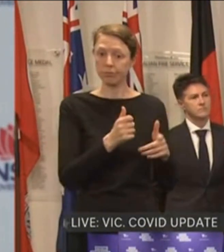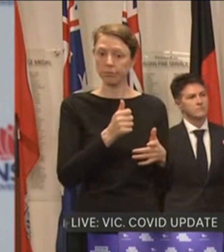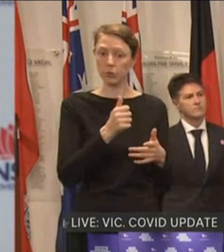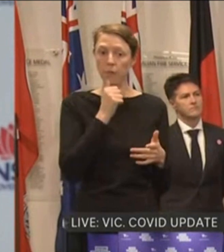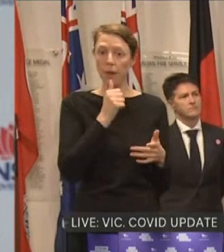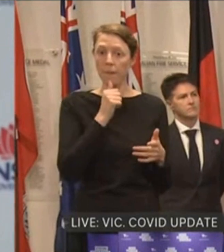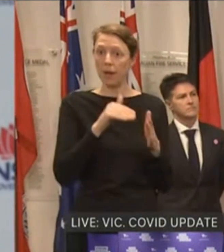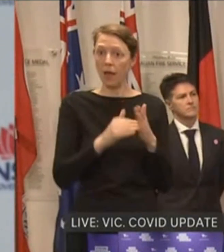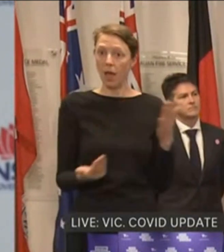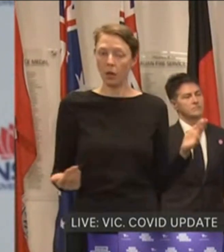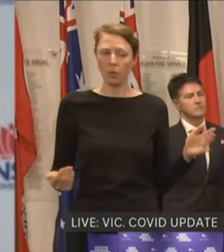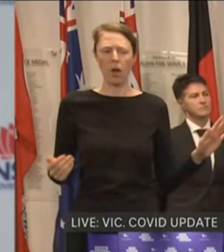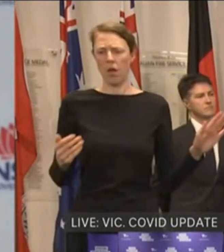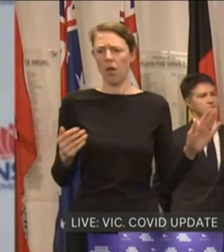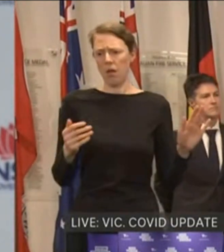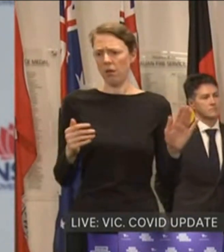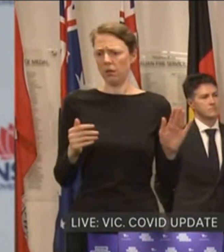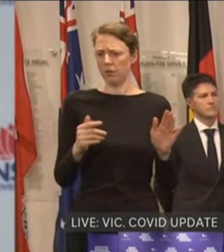we